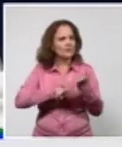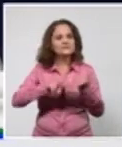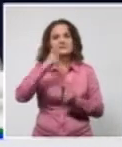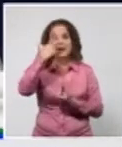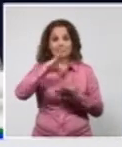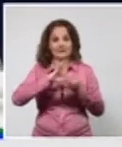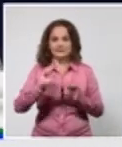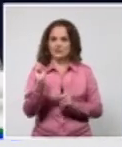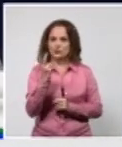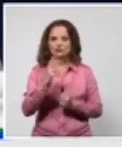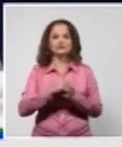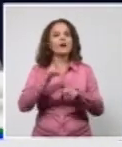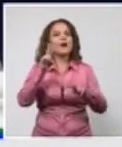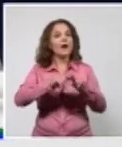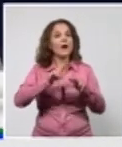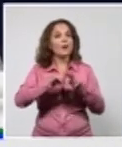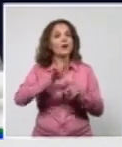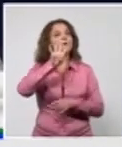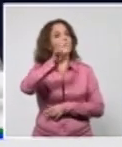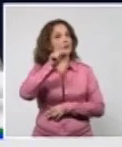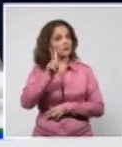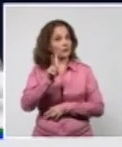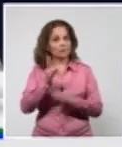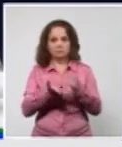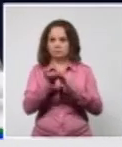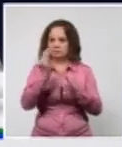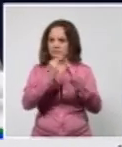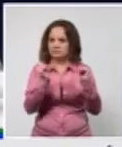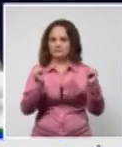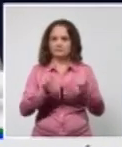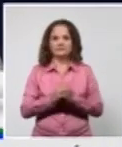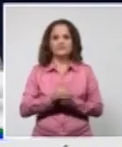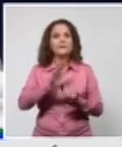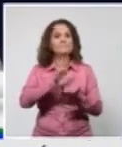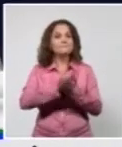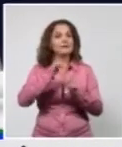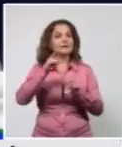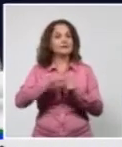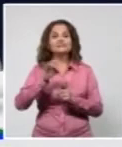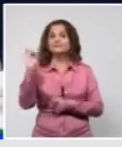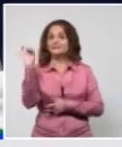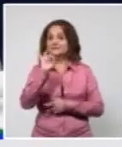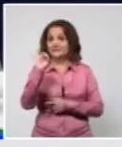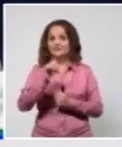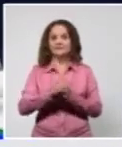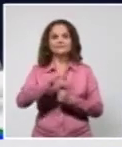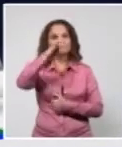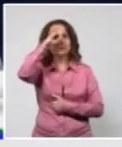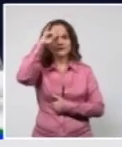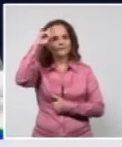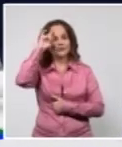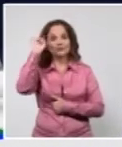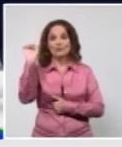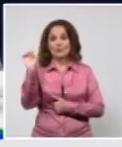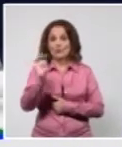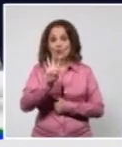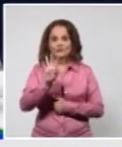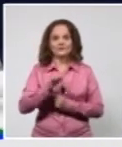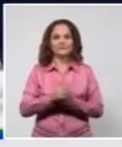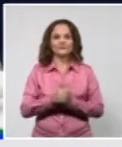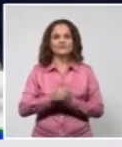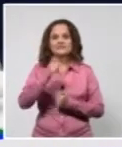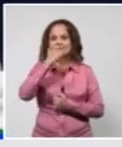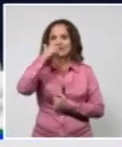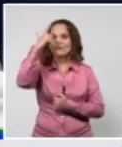yesterday belong 2 to Artemisa, 42 to Havana, 7 to Matanzas, 4 to